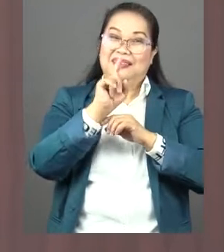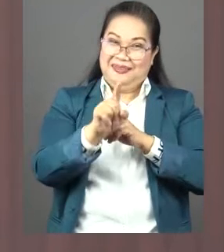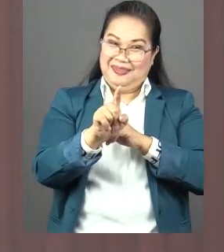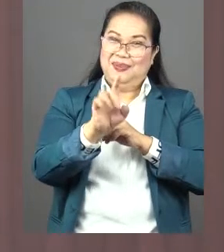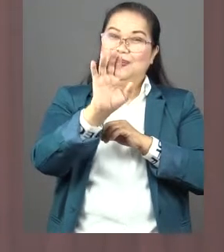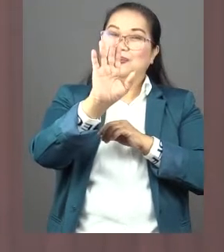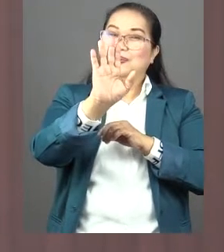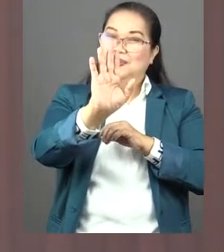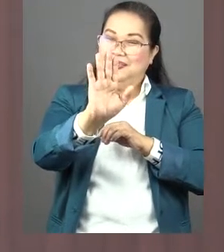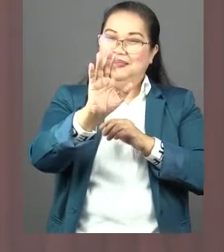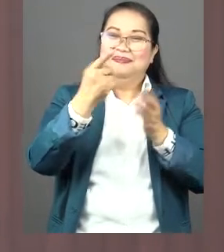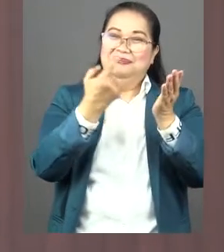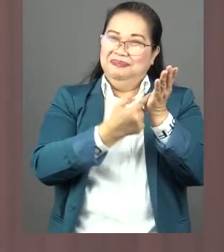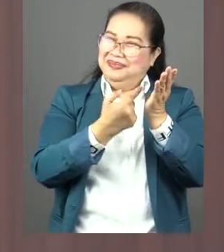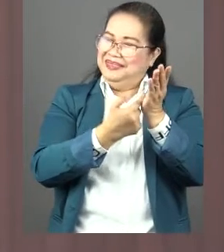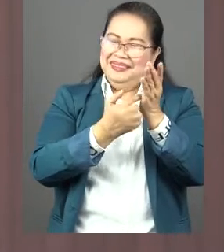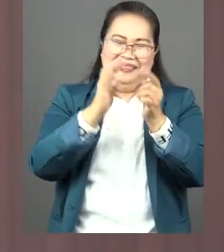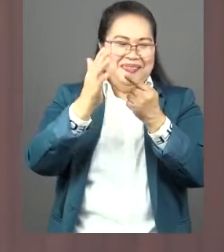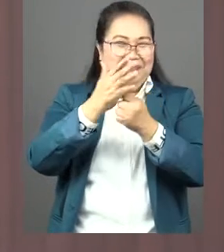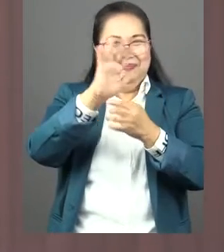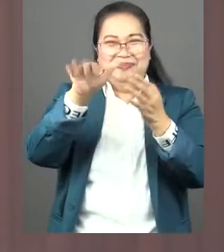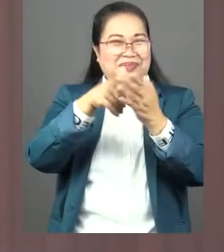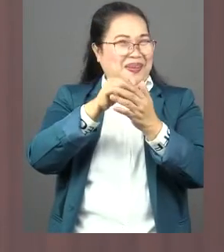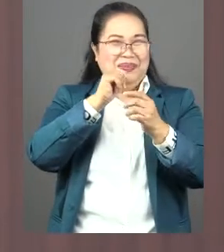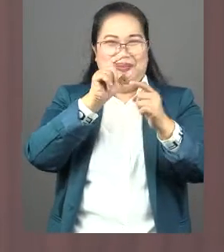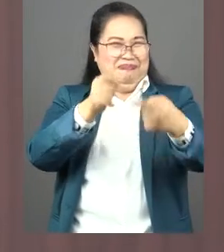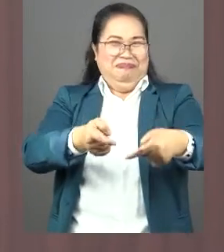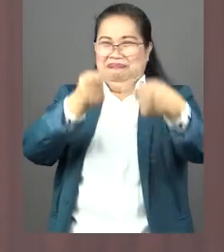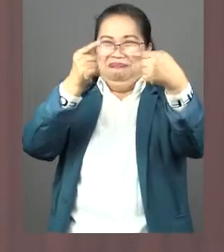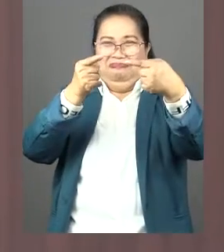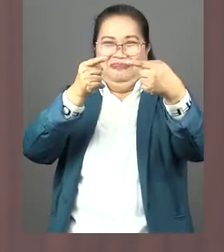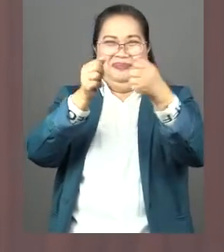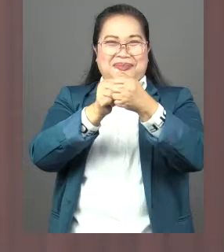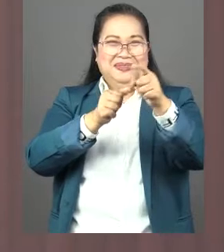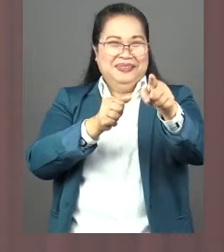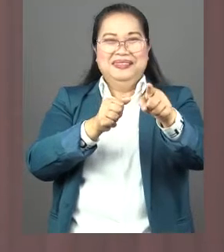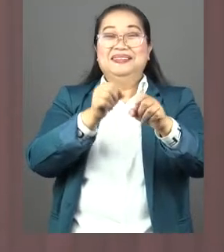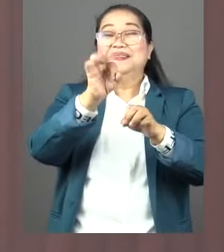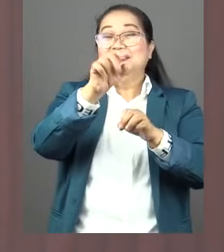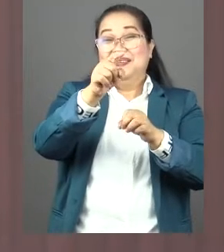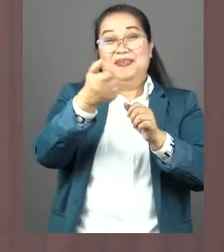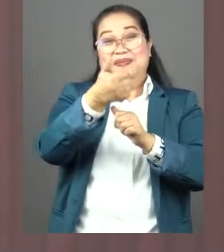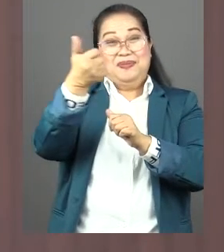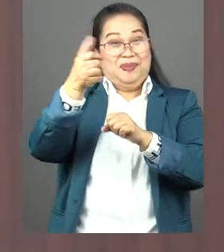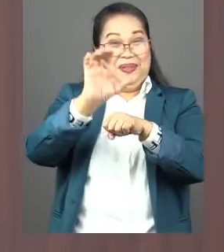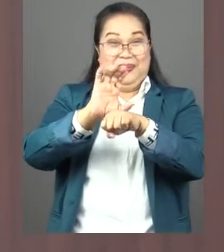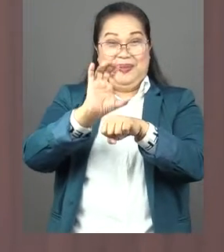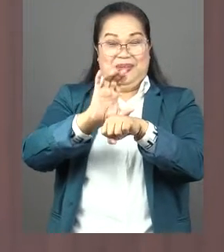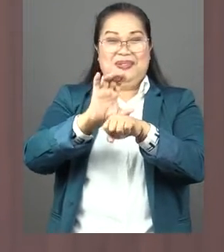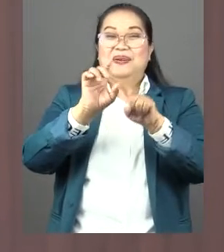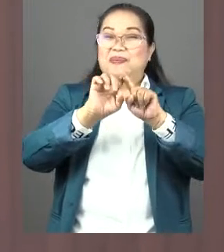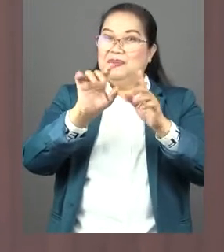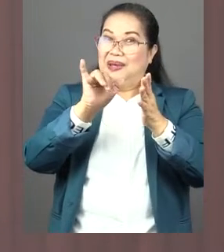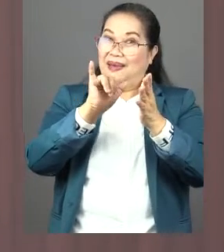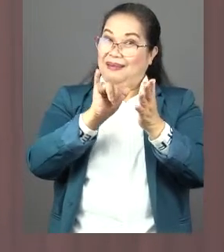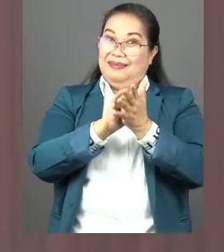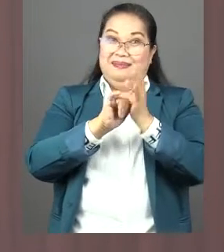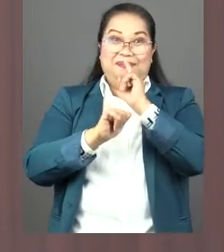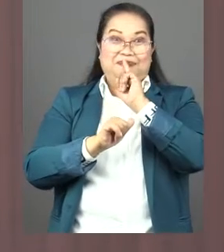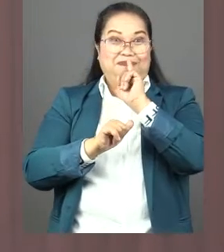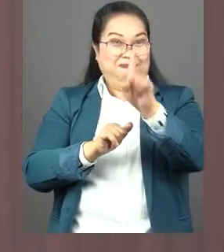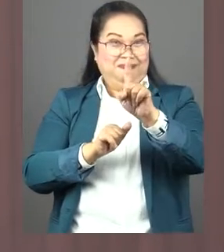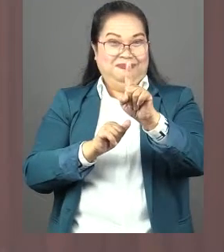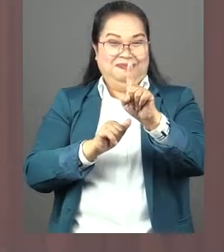And you can debate with me all you want. I will not debate with you, especially if you're from another church. But that's a fact of